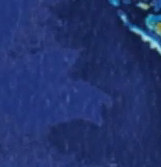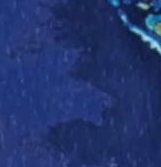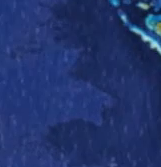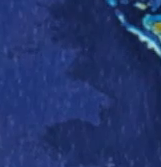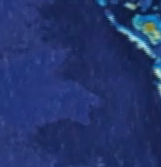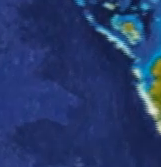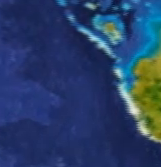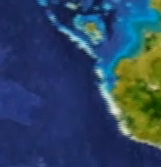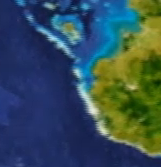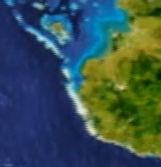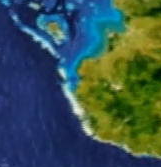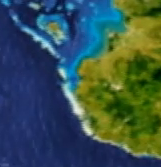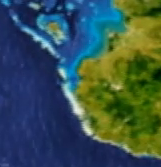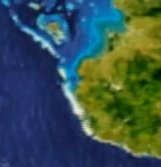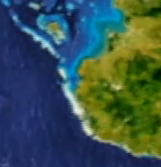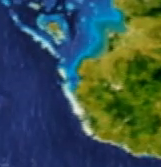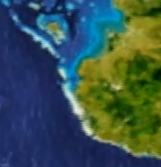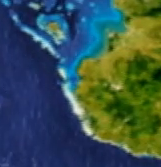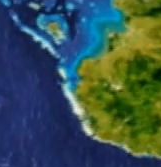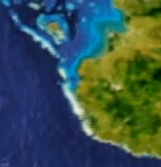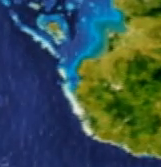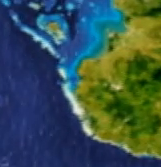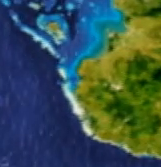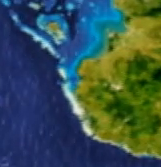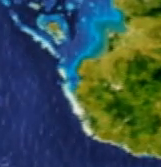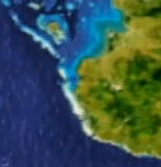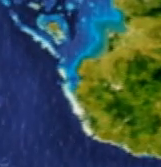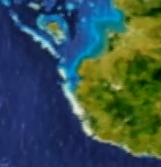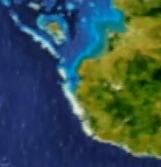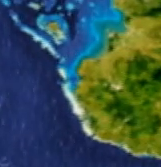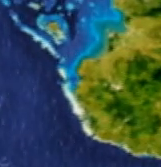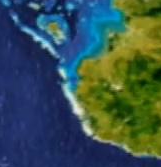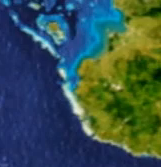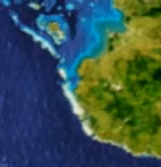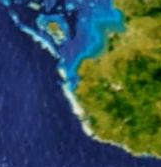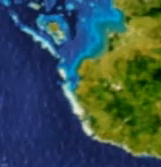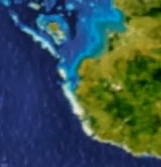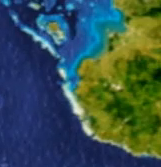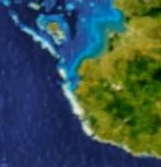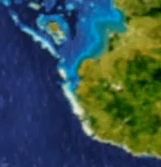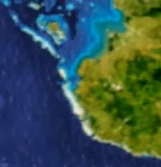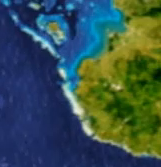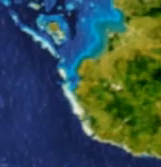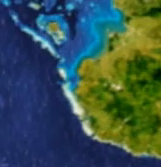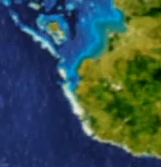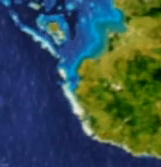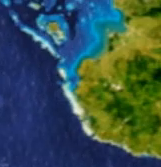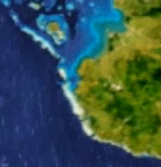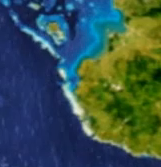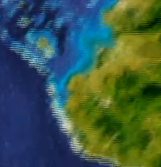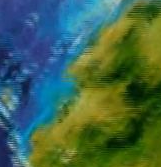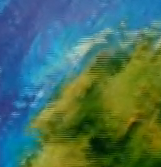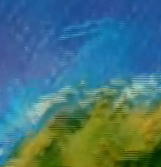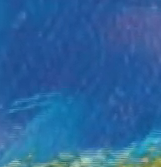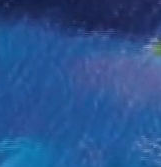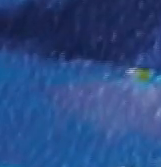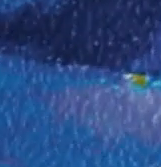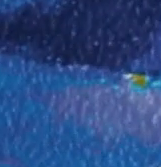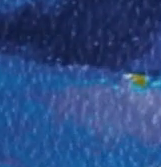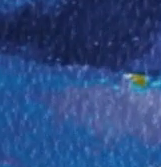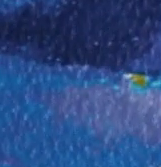clear skies. Eastwards, from Pacific Harbour to Suva, a mostly sunny day saw some showers and heavy downfalls at